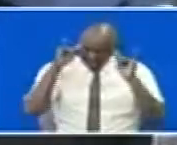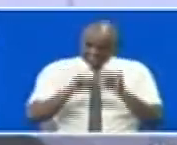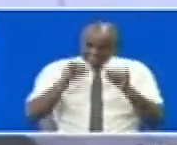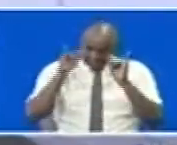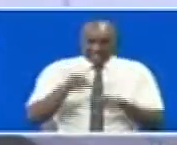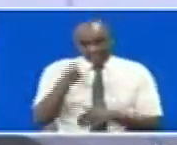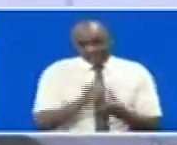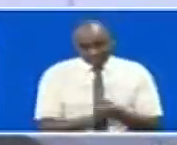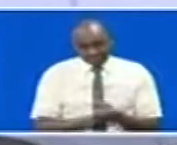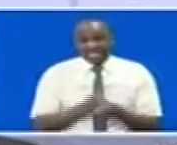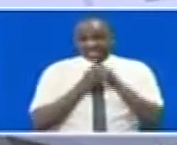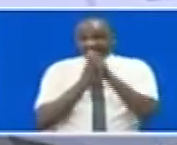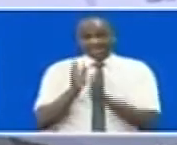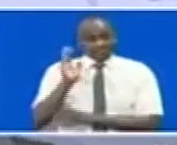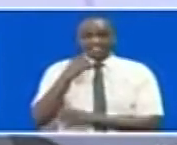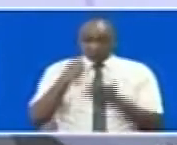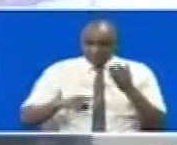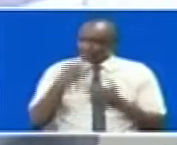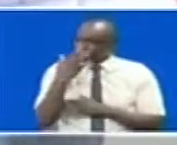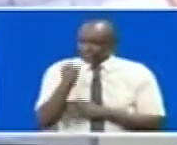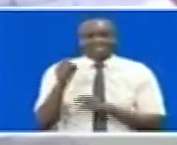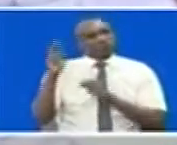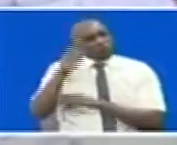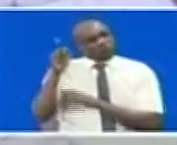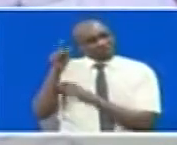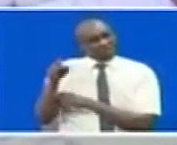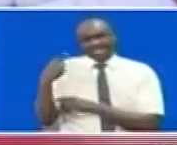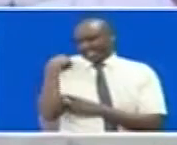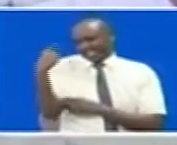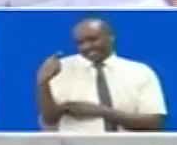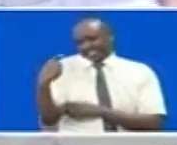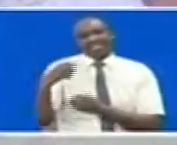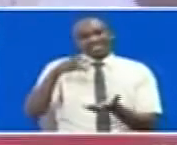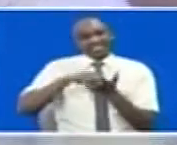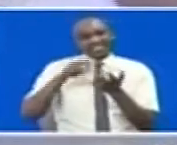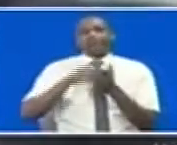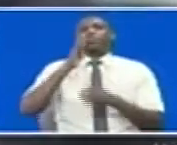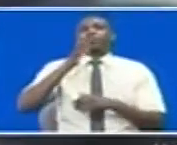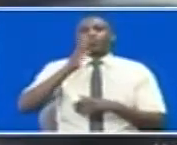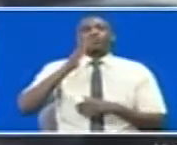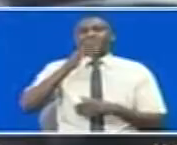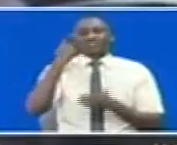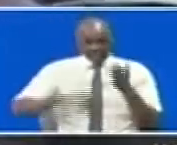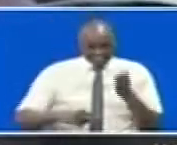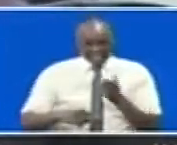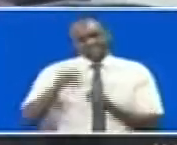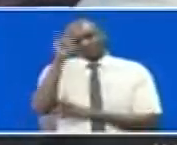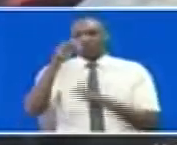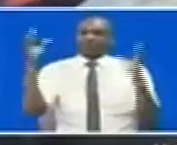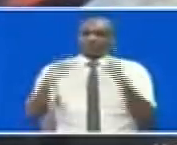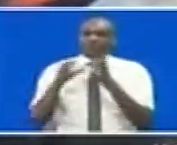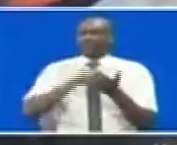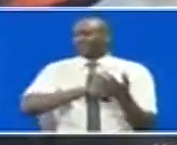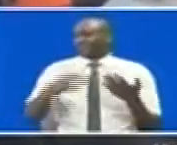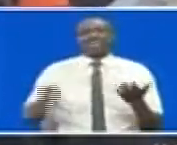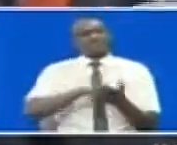hiyo hema. The leaders rubbished President Uhuru Kenyatta's recent State of the Nation address, accusing the Jubilee government of